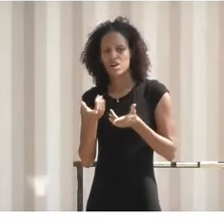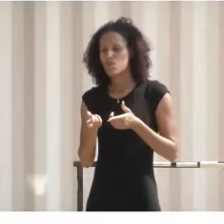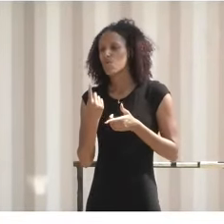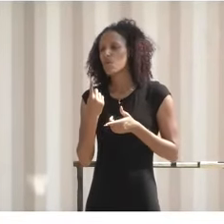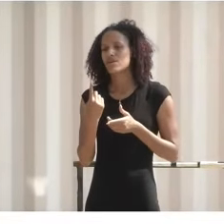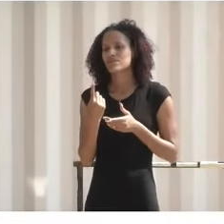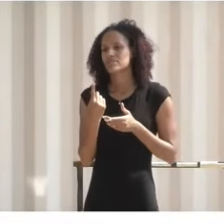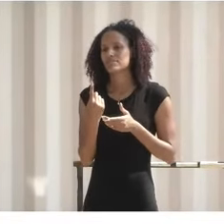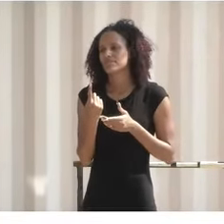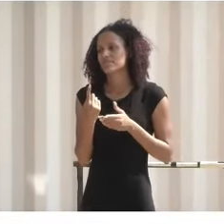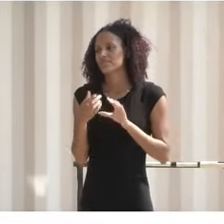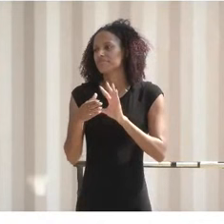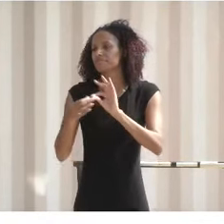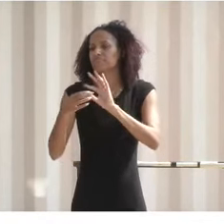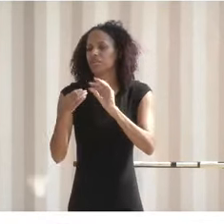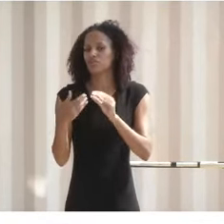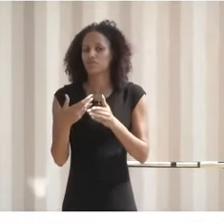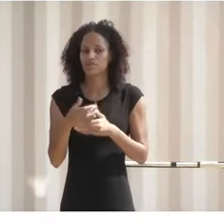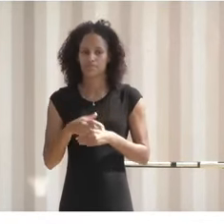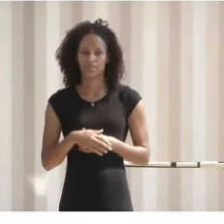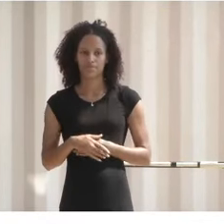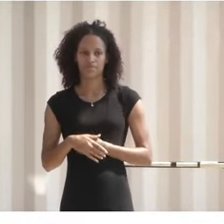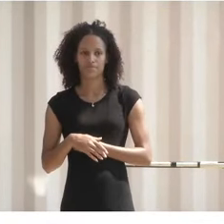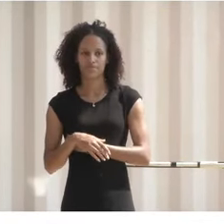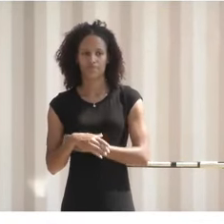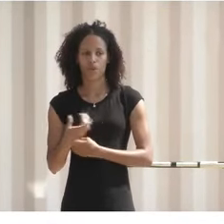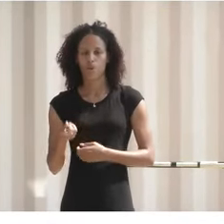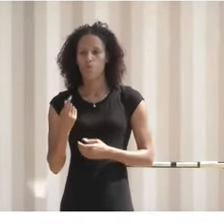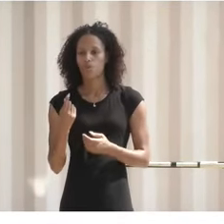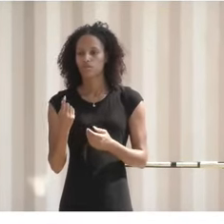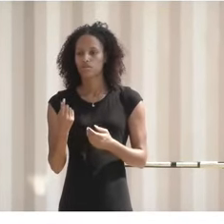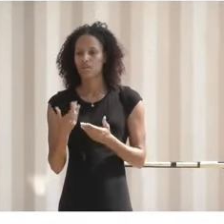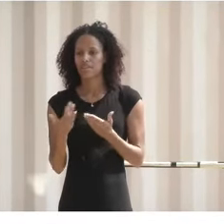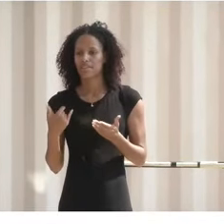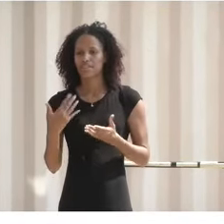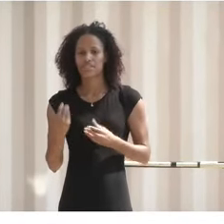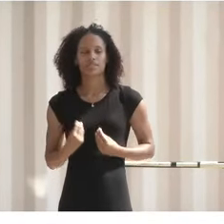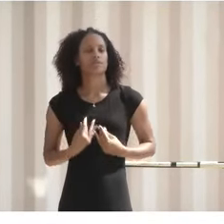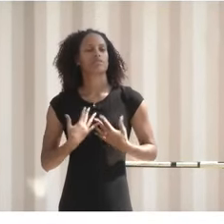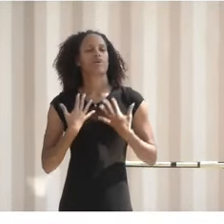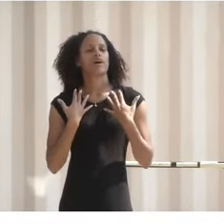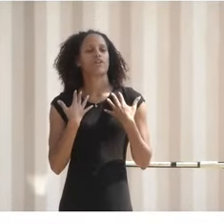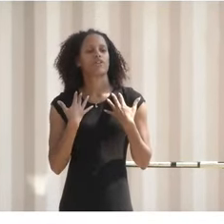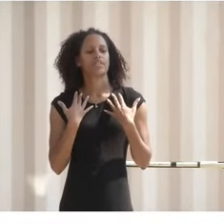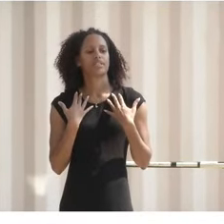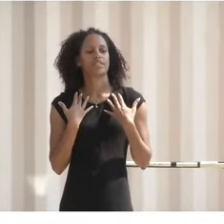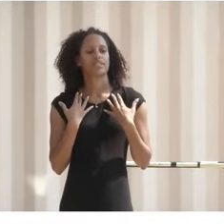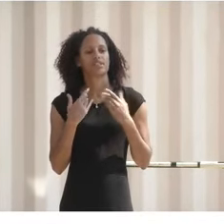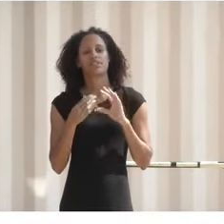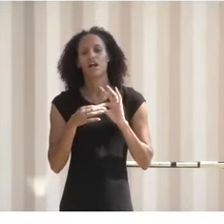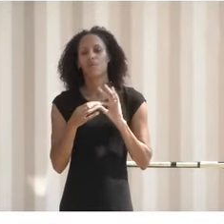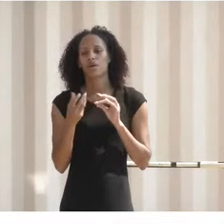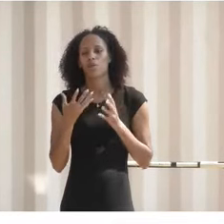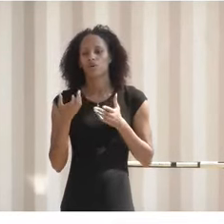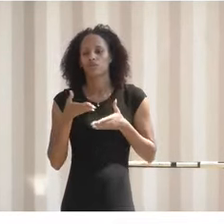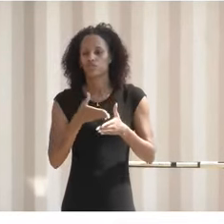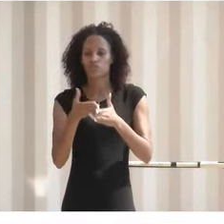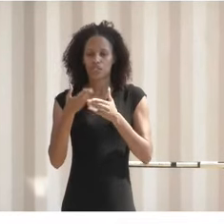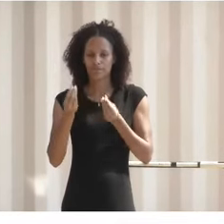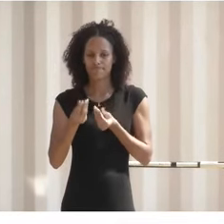one parting message. What is that one inspiring note that you want